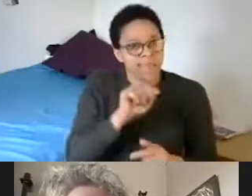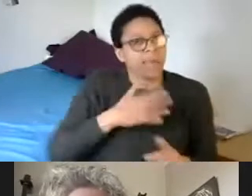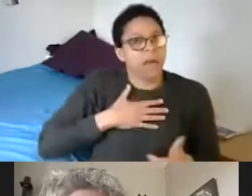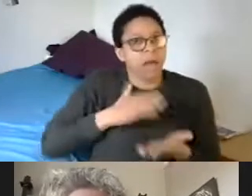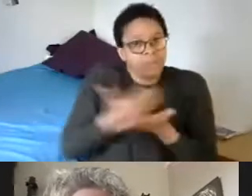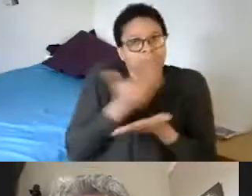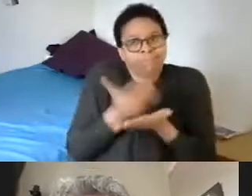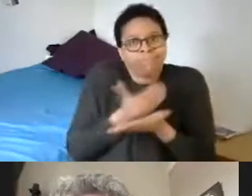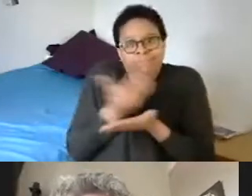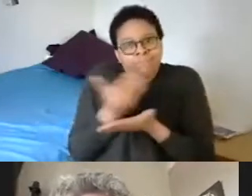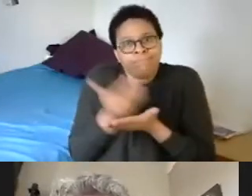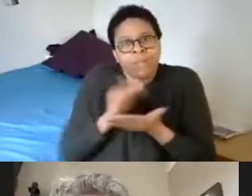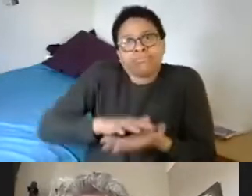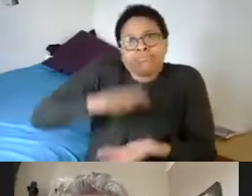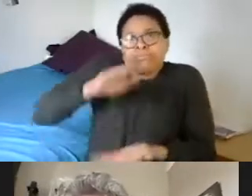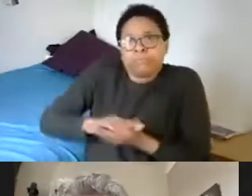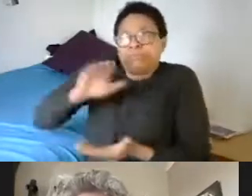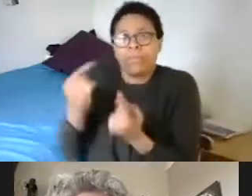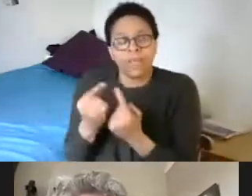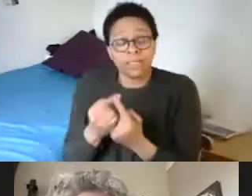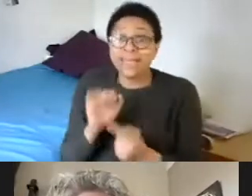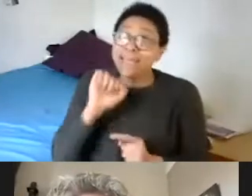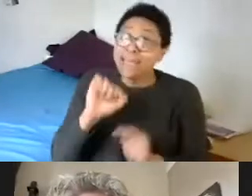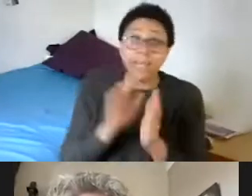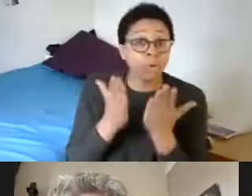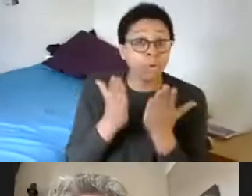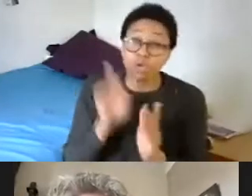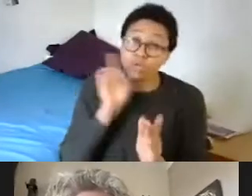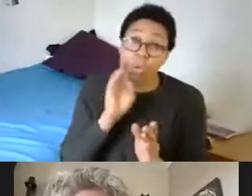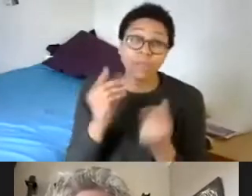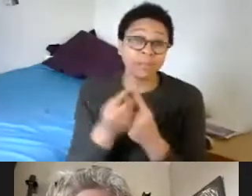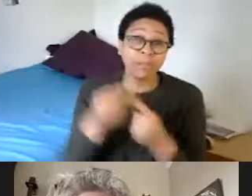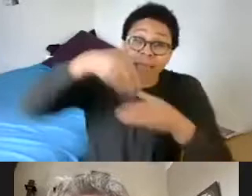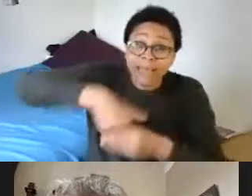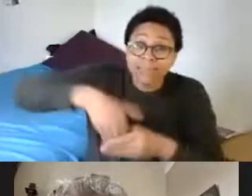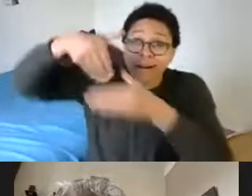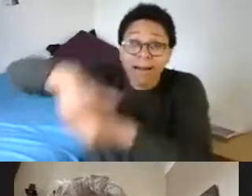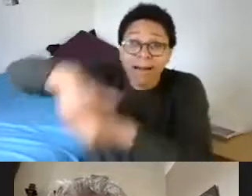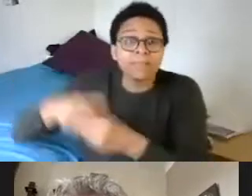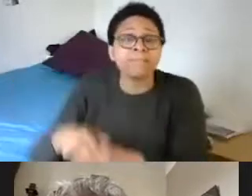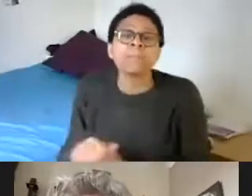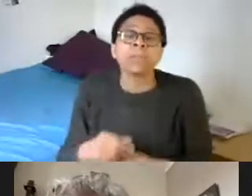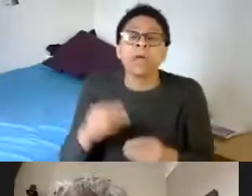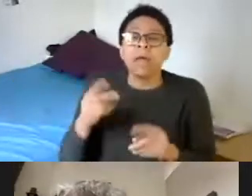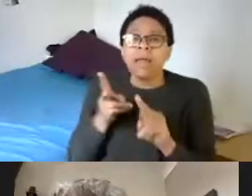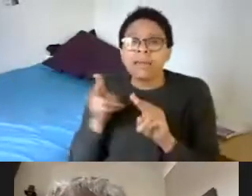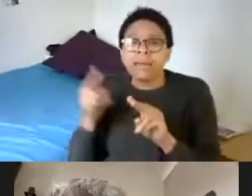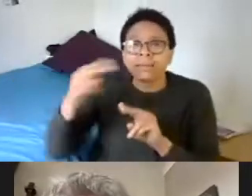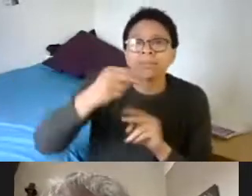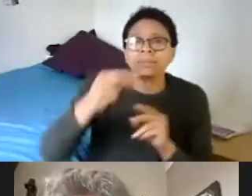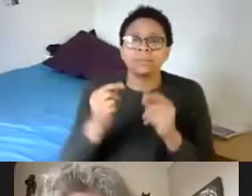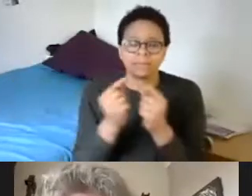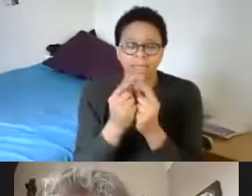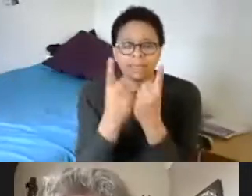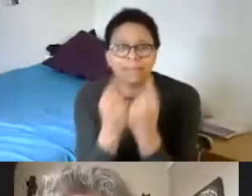the books, there was always stuff inside his books, cuttings, flowers, tickets, and they kind